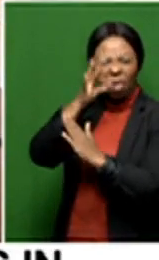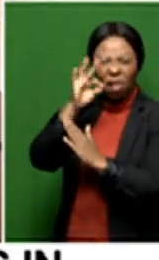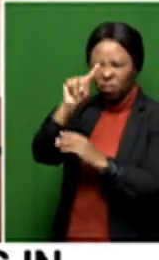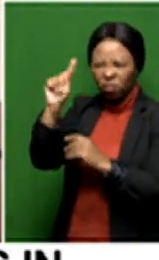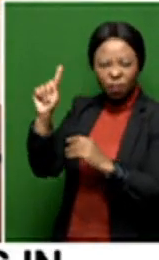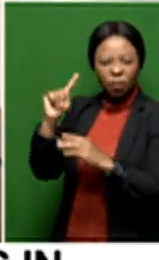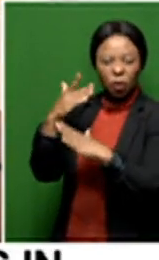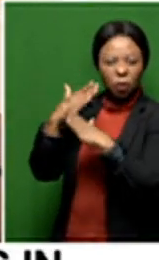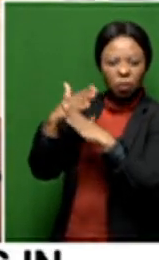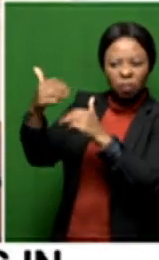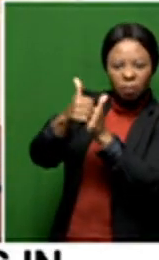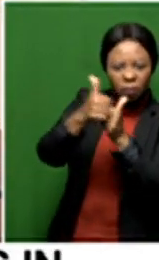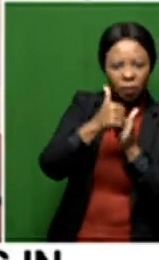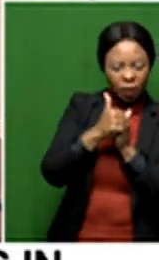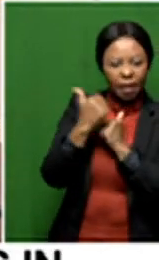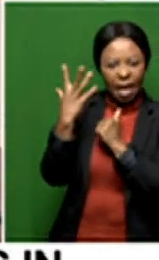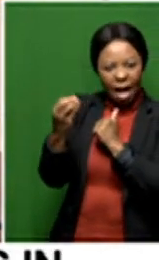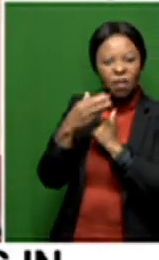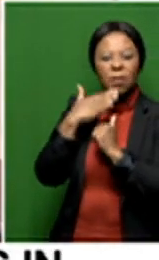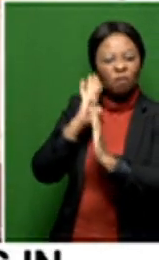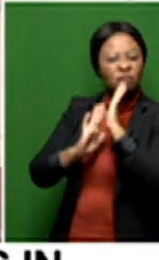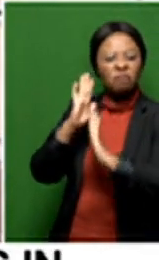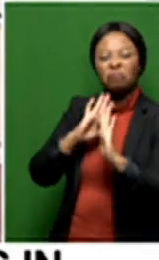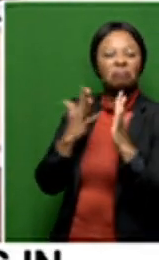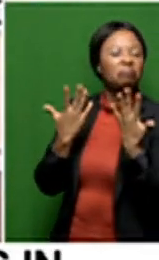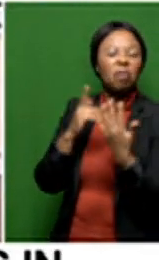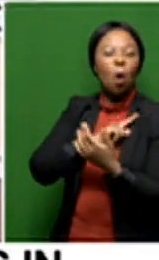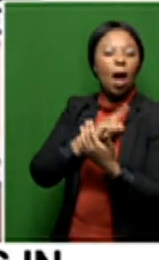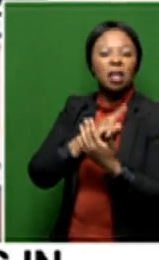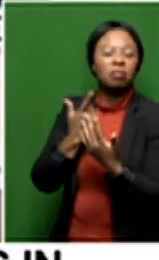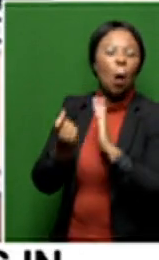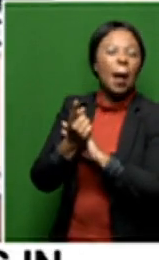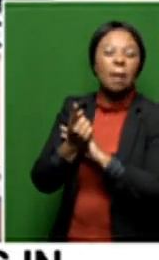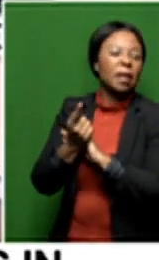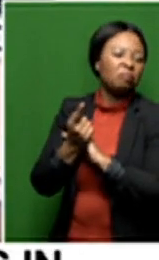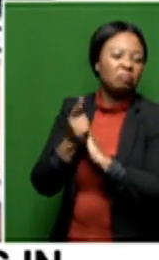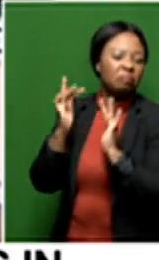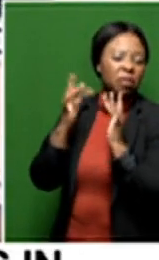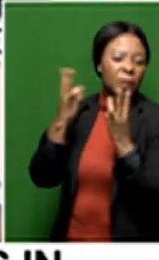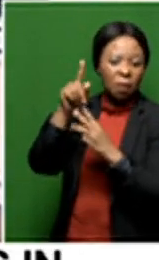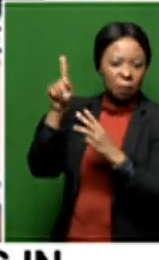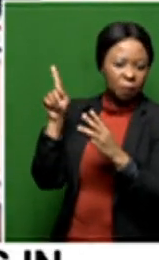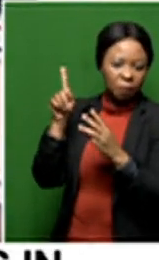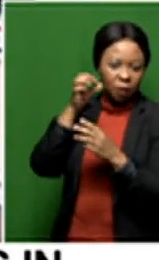more about that collaboration. What really necessitated it and how did it come about?